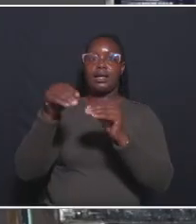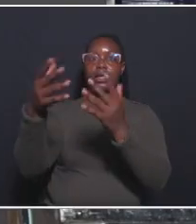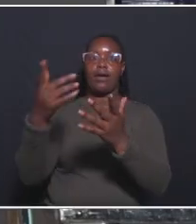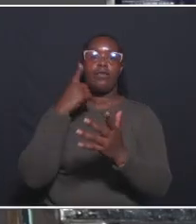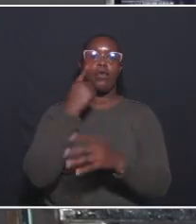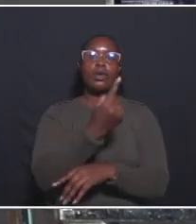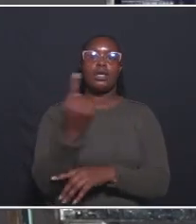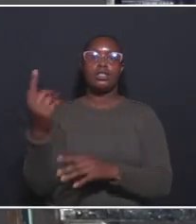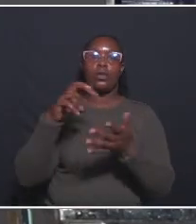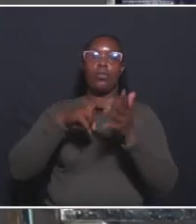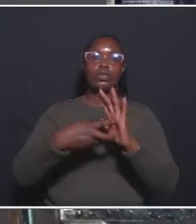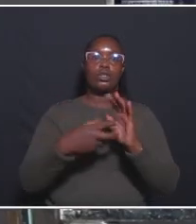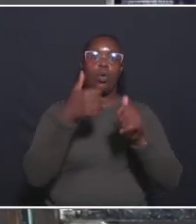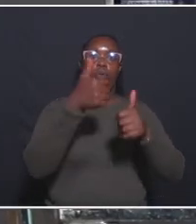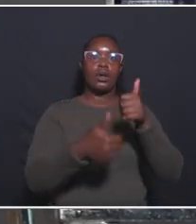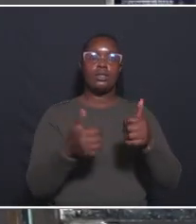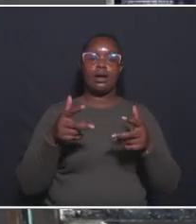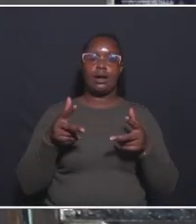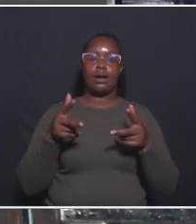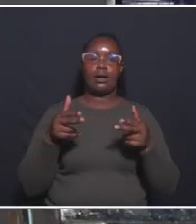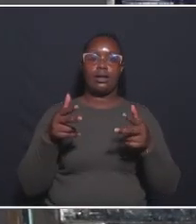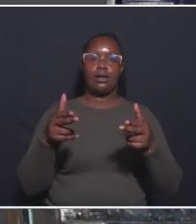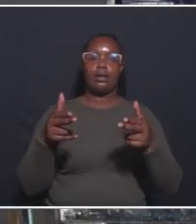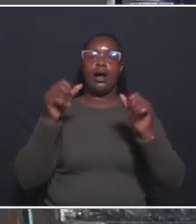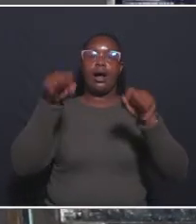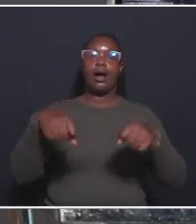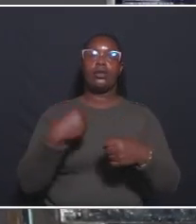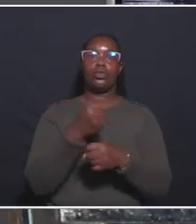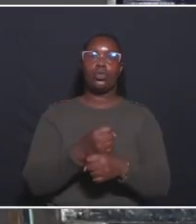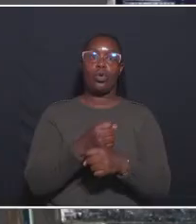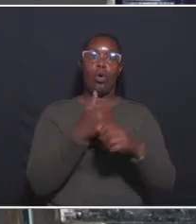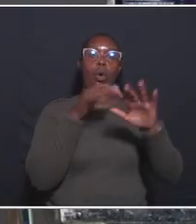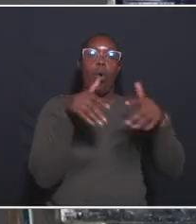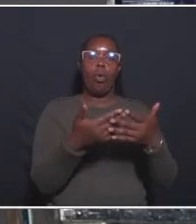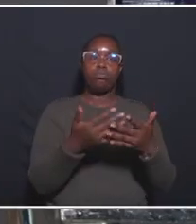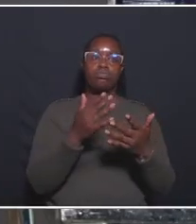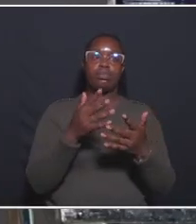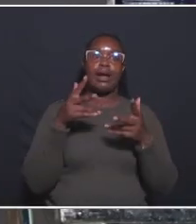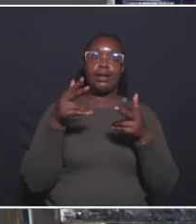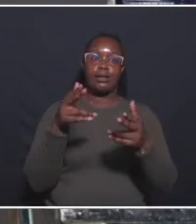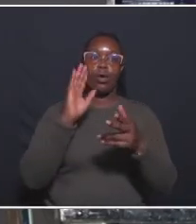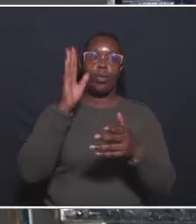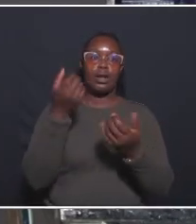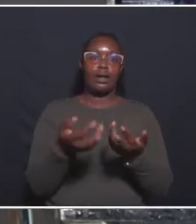project that an editor would be taking or undertaking is that